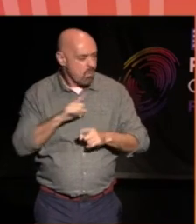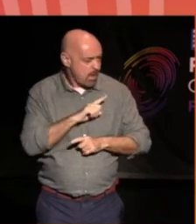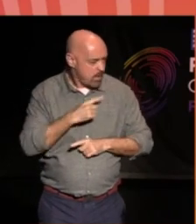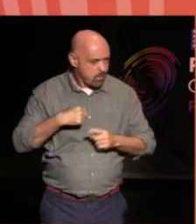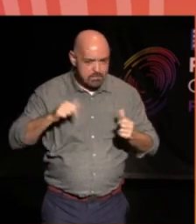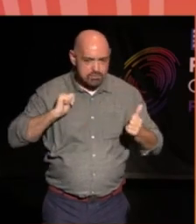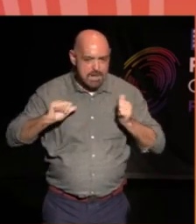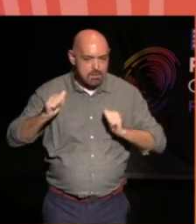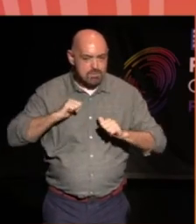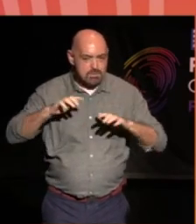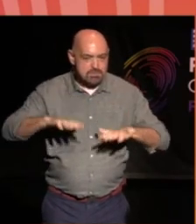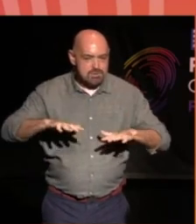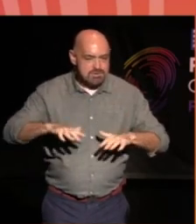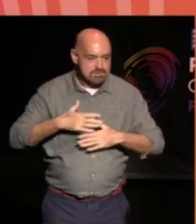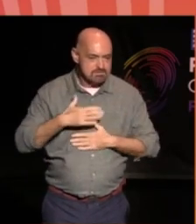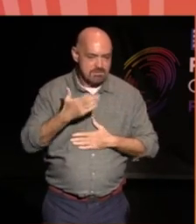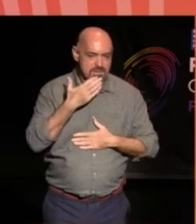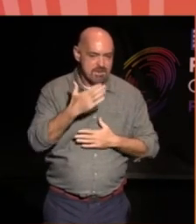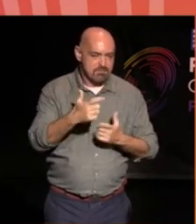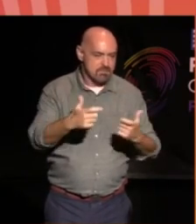British? Thank you very much.